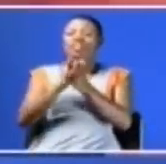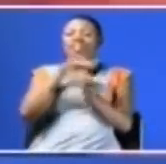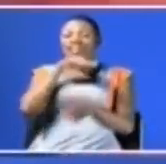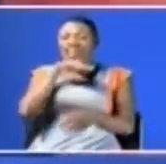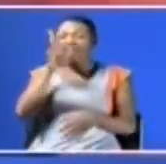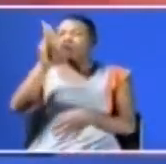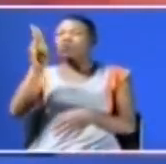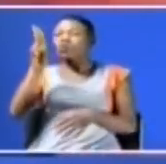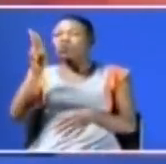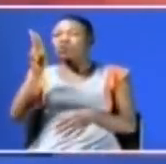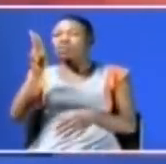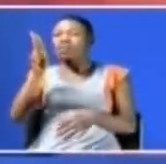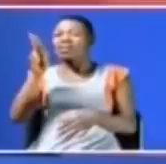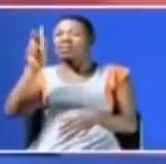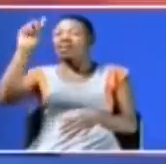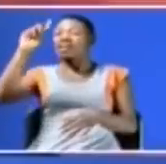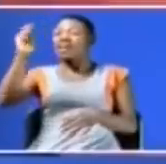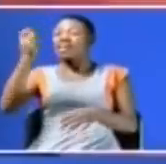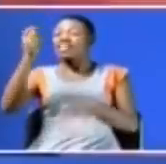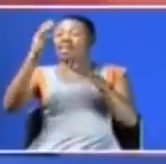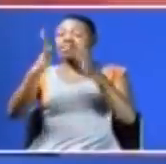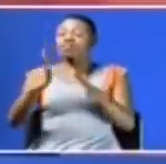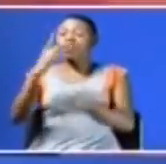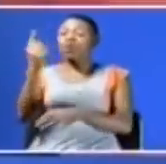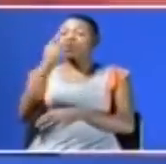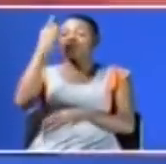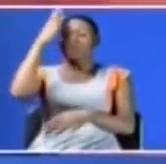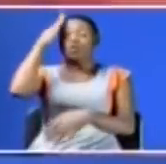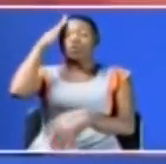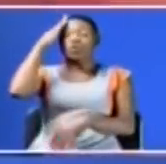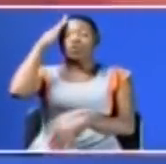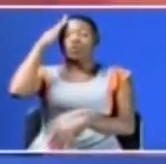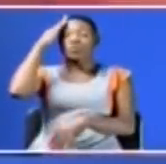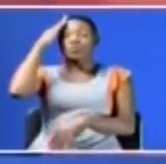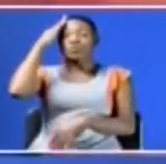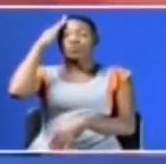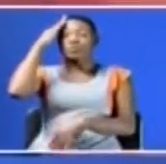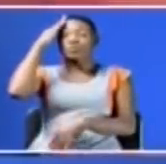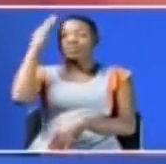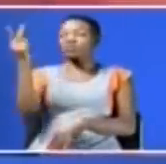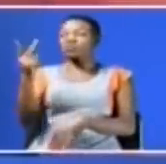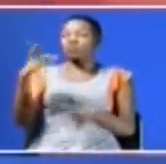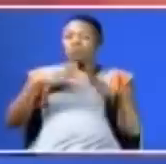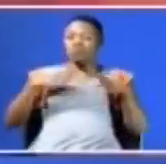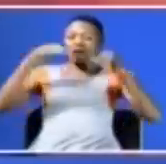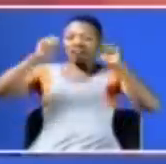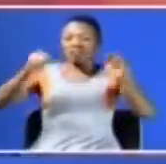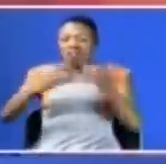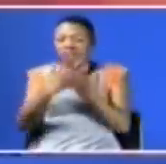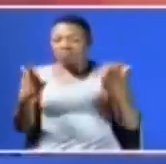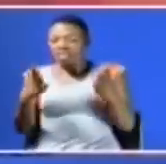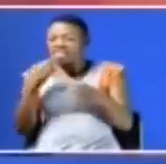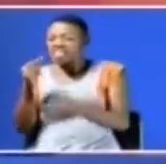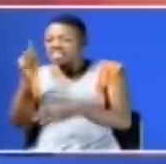Raila. All that Kenyans know today is that there two people agreed on something, and they said this is